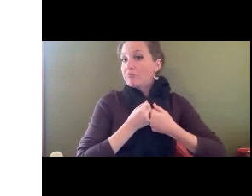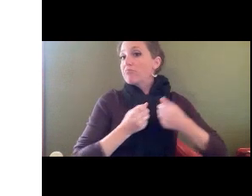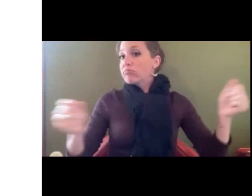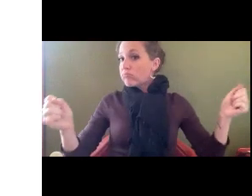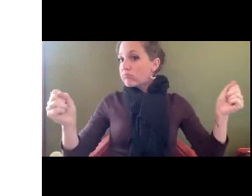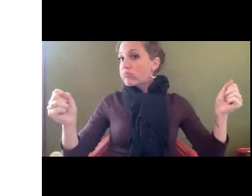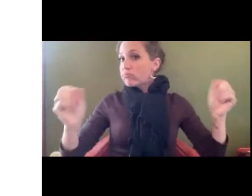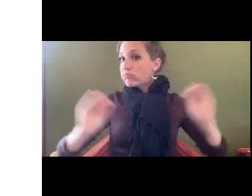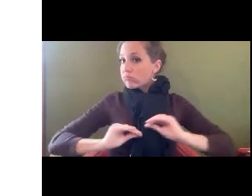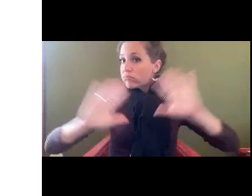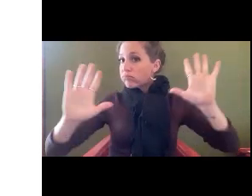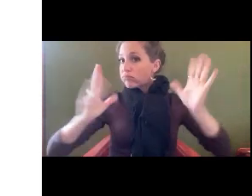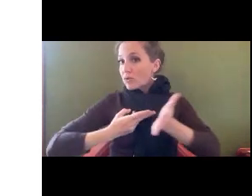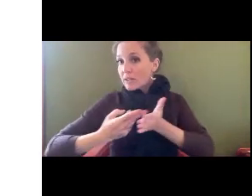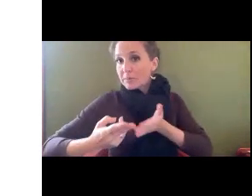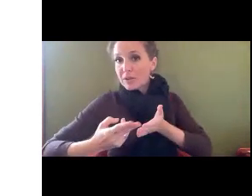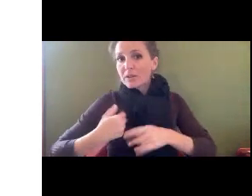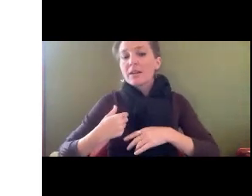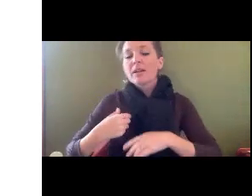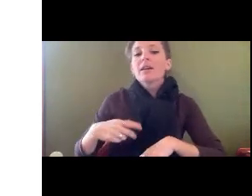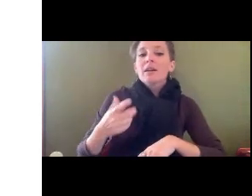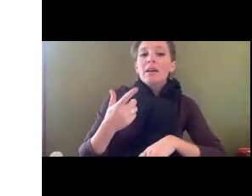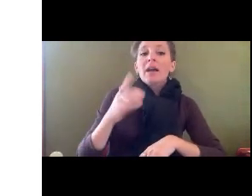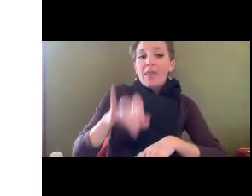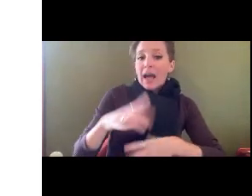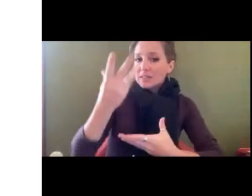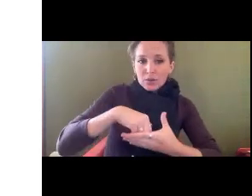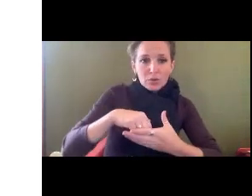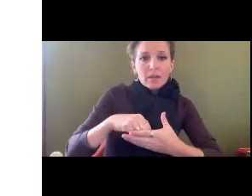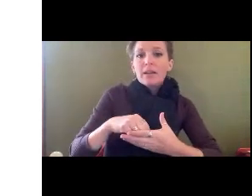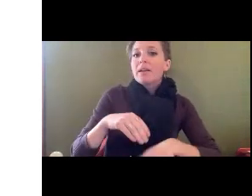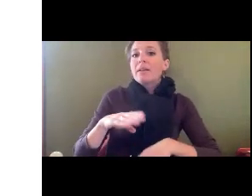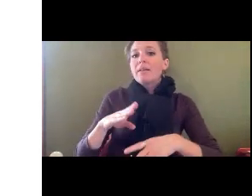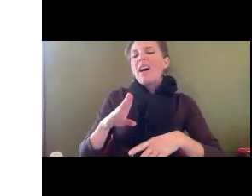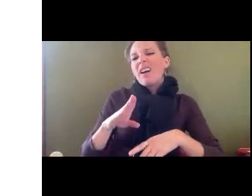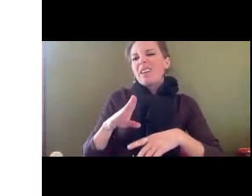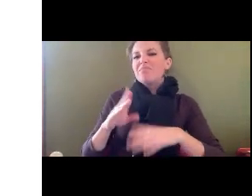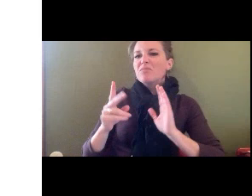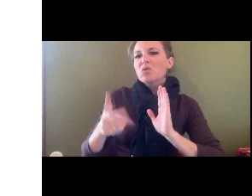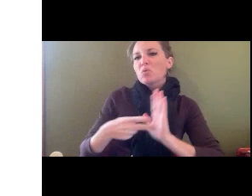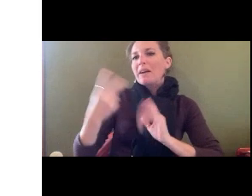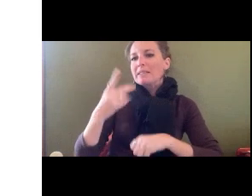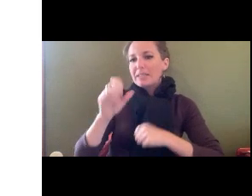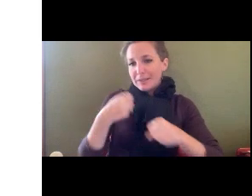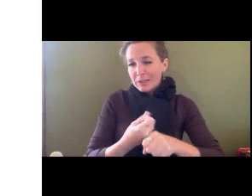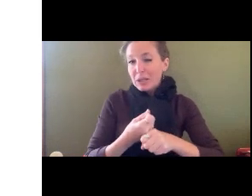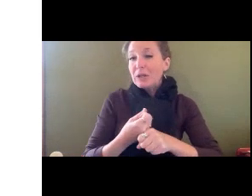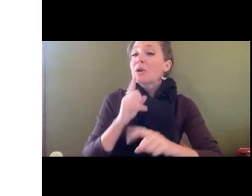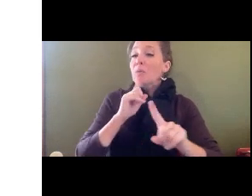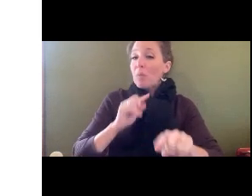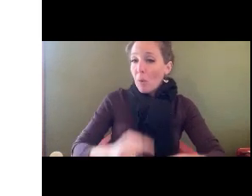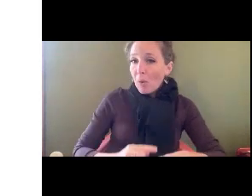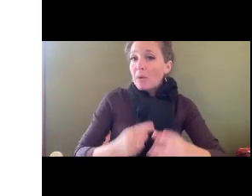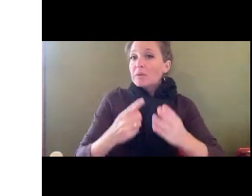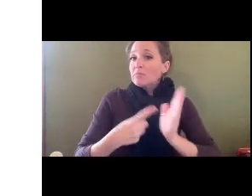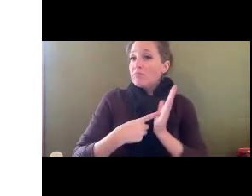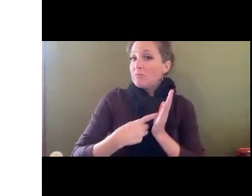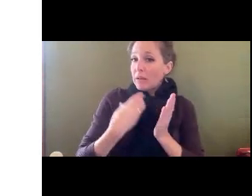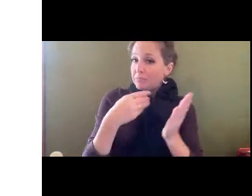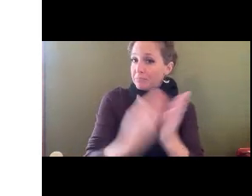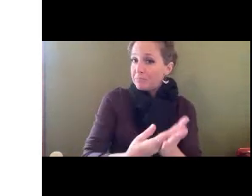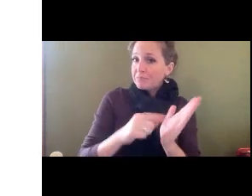country's biennial transparency reports. So these are reports that countries are basically just sharing what